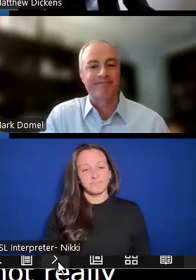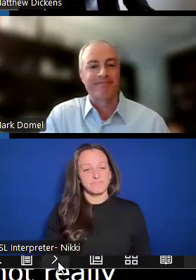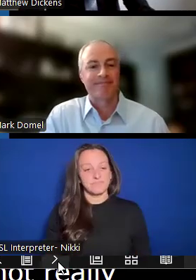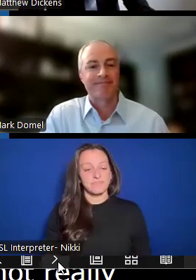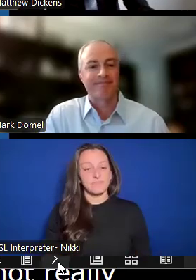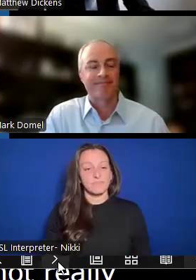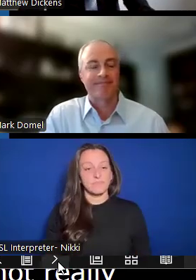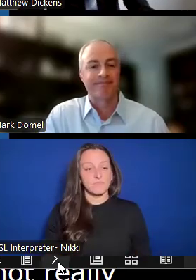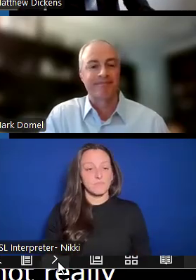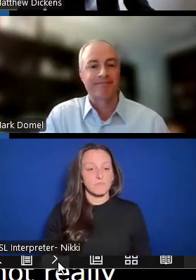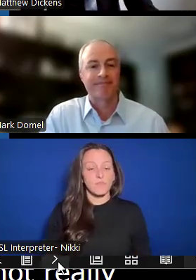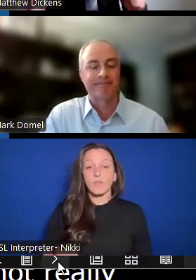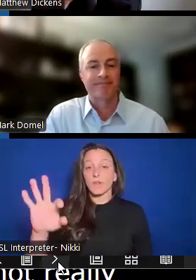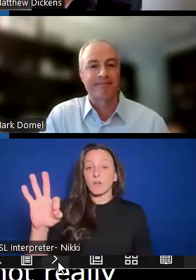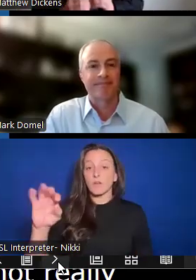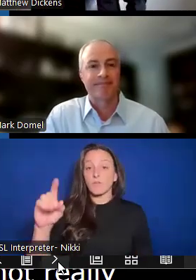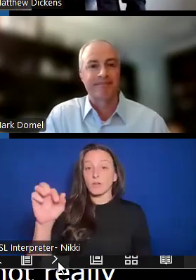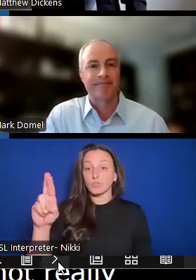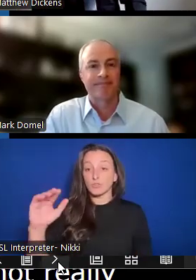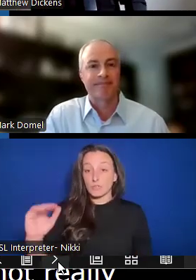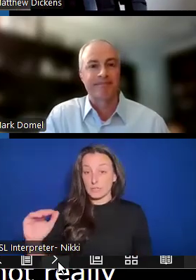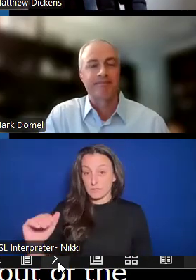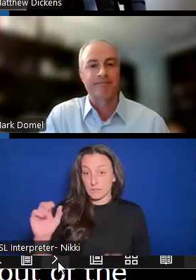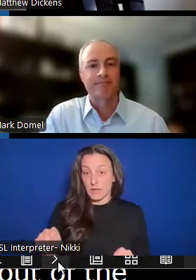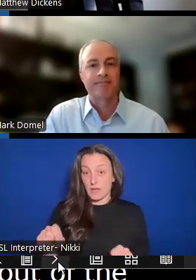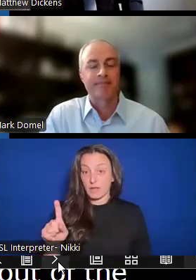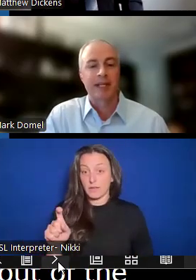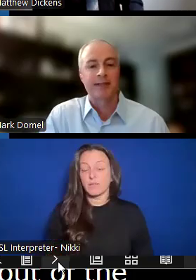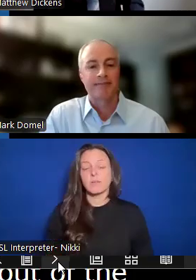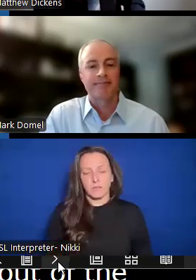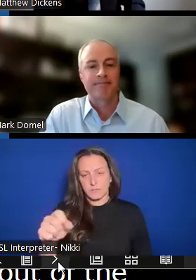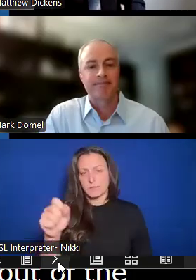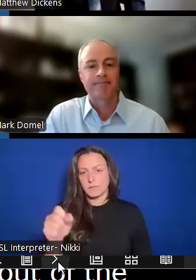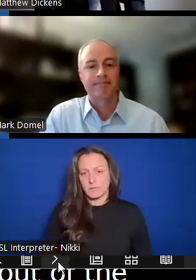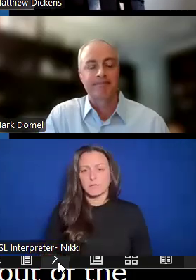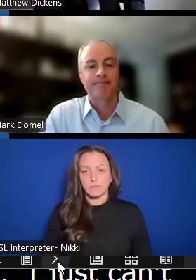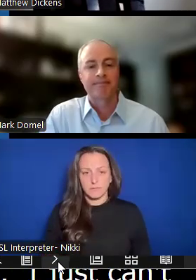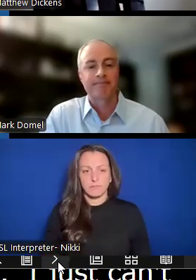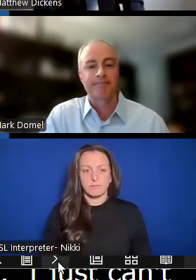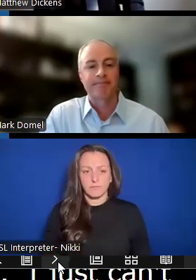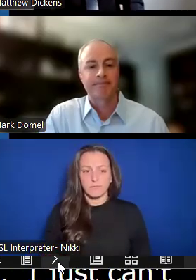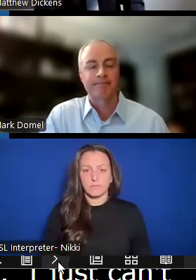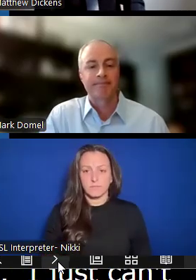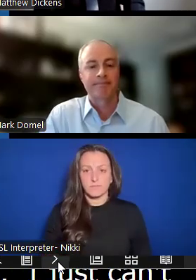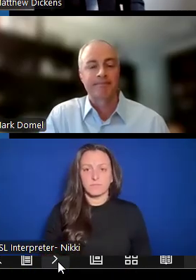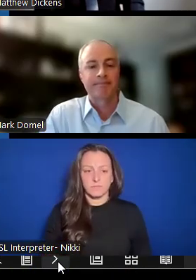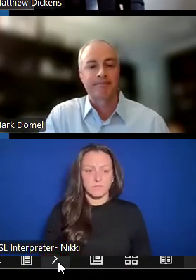Are foster youth eligible? Yes. Okay.